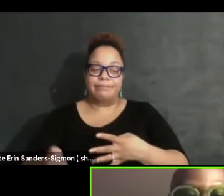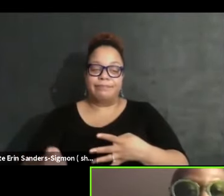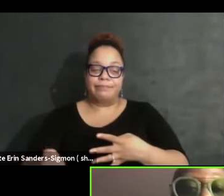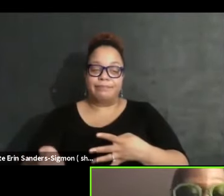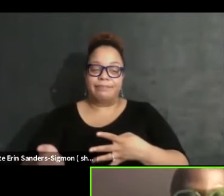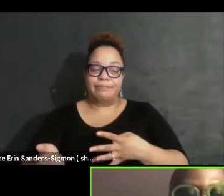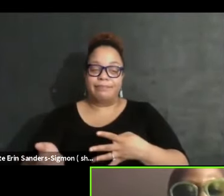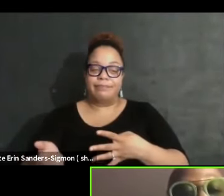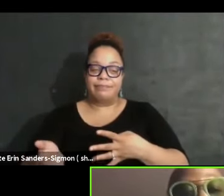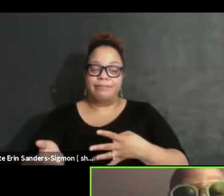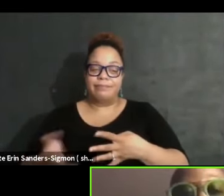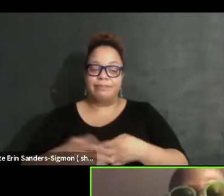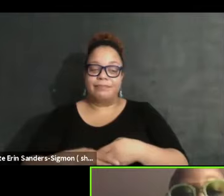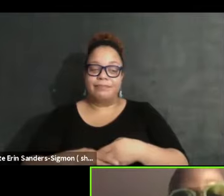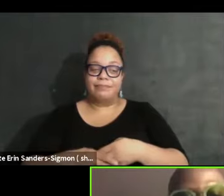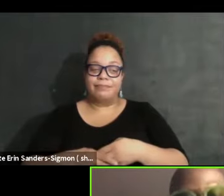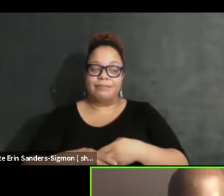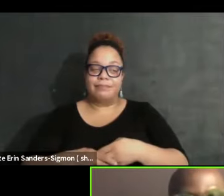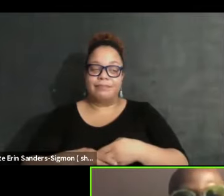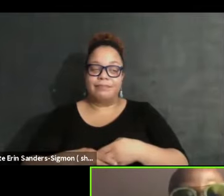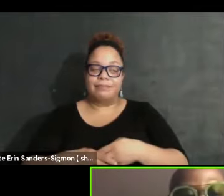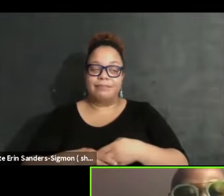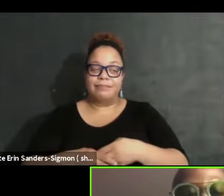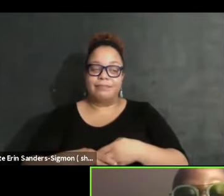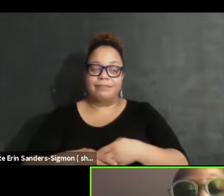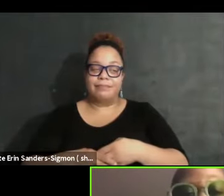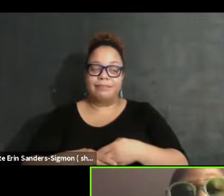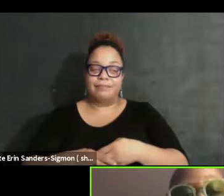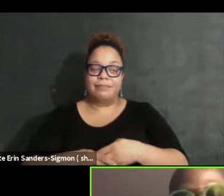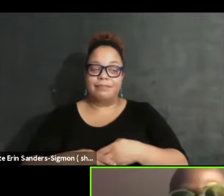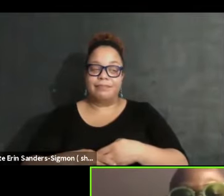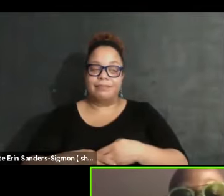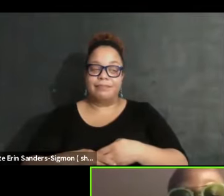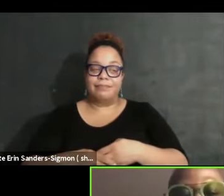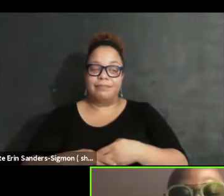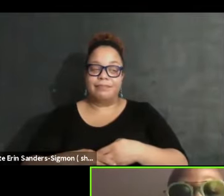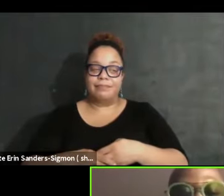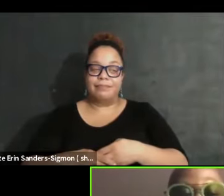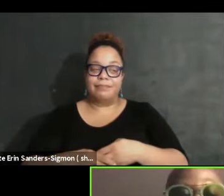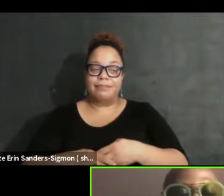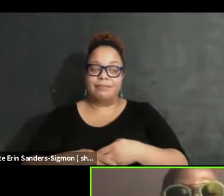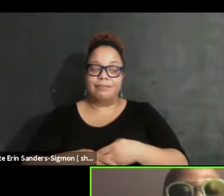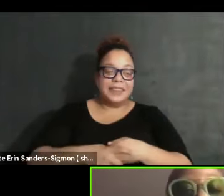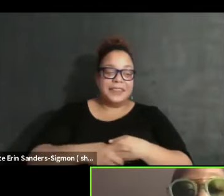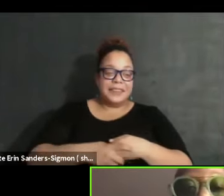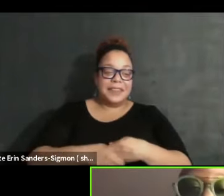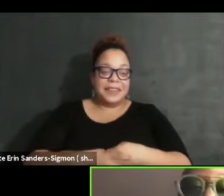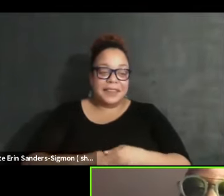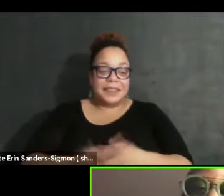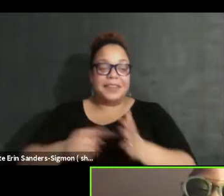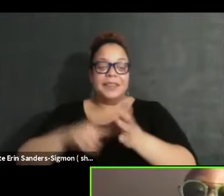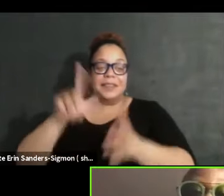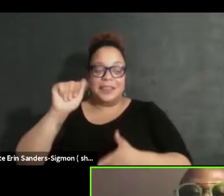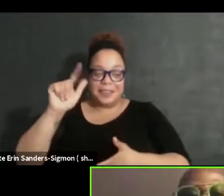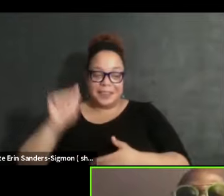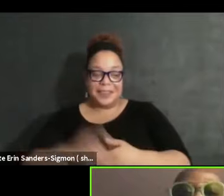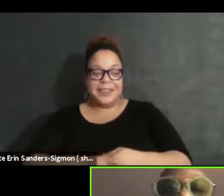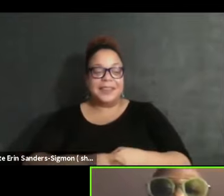right? Starting with representation from Los Angeles, California. Let's go,